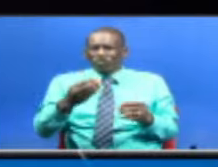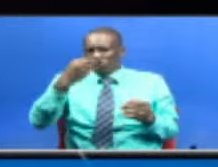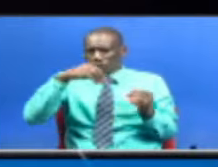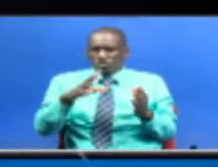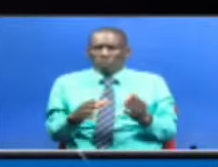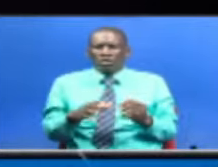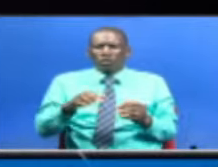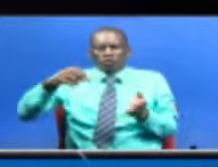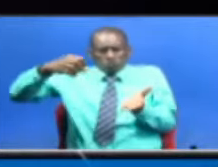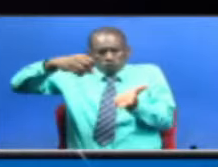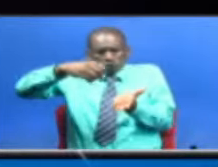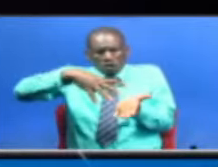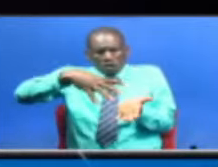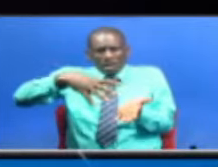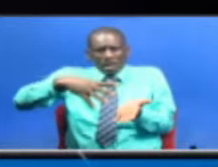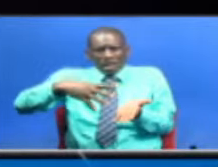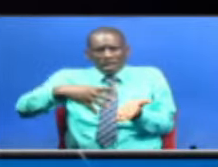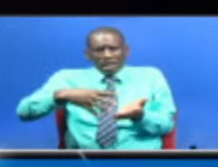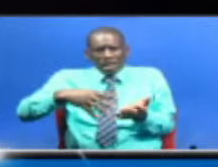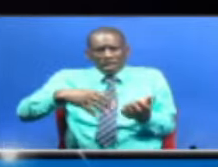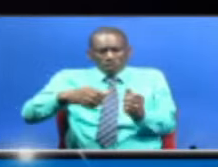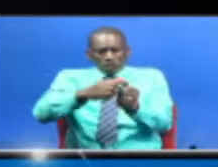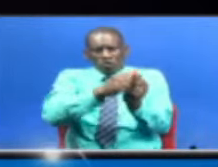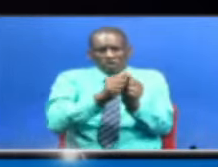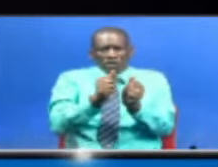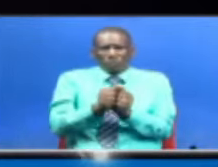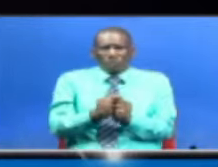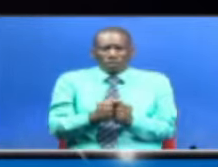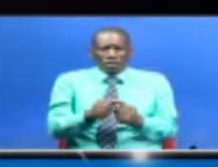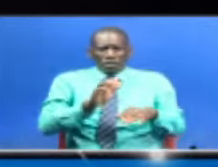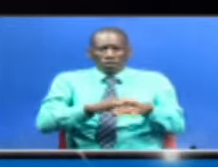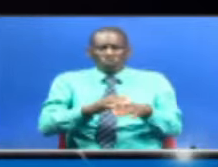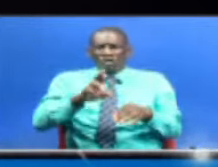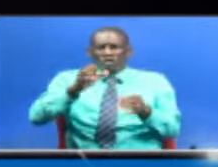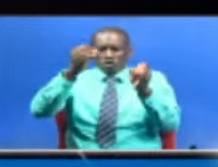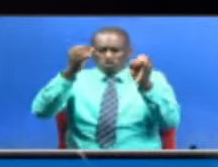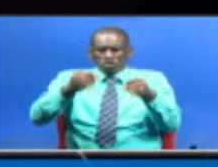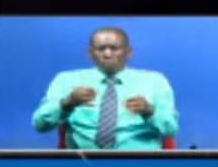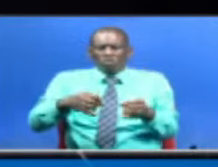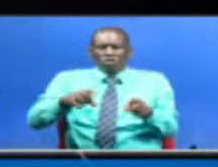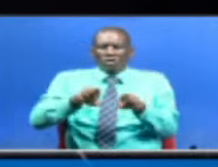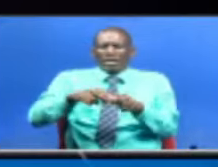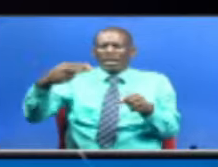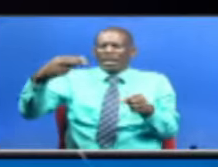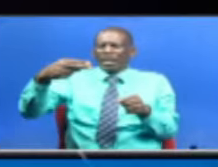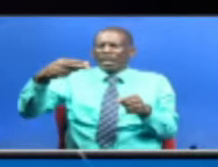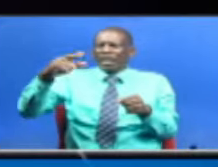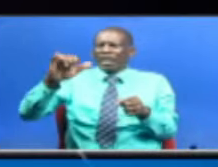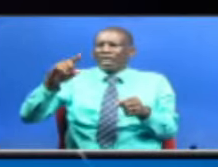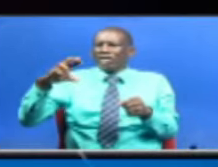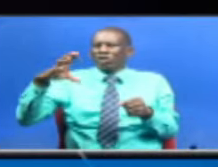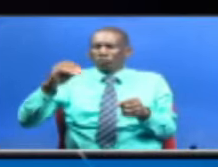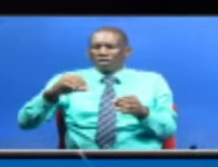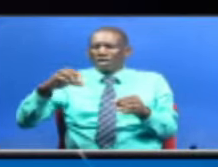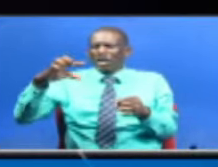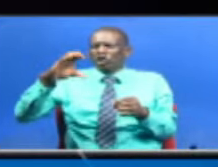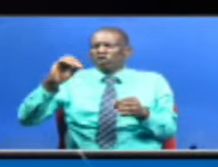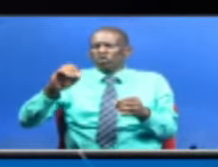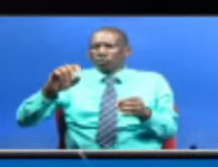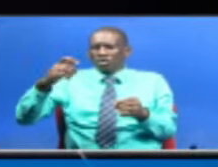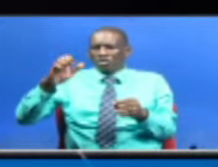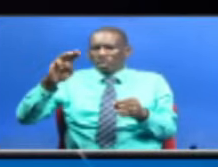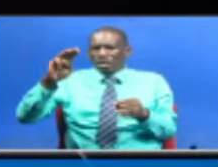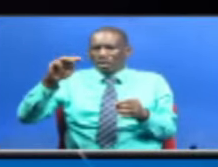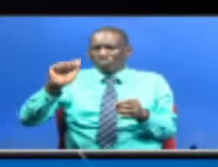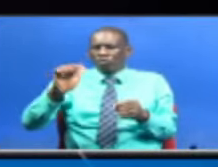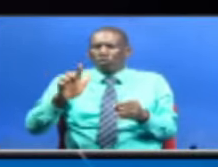solar mixed with stable renewables like hydro and geothermal, wind, where there's a good condition